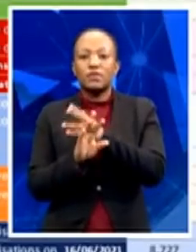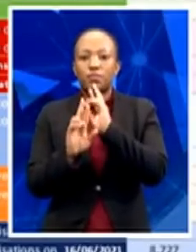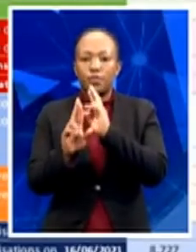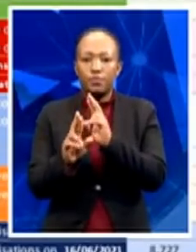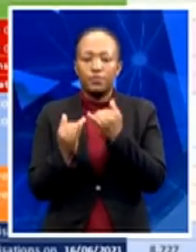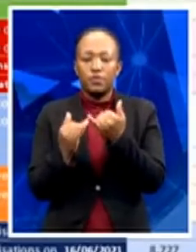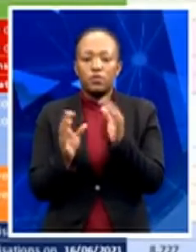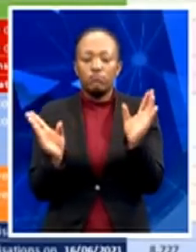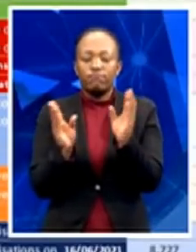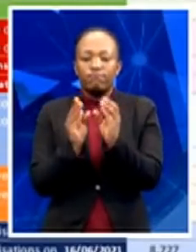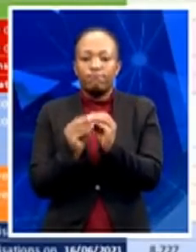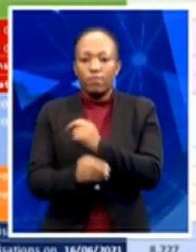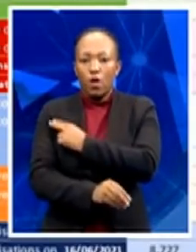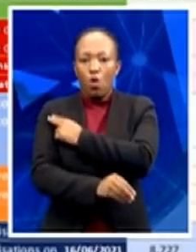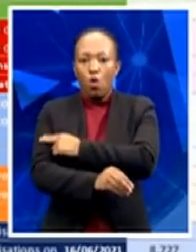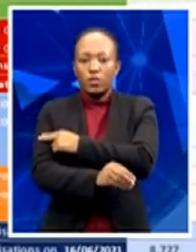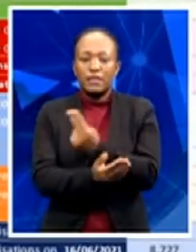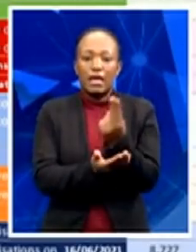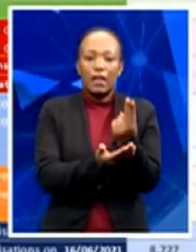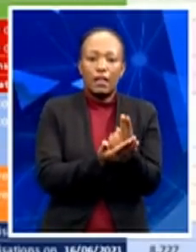private sector hospitals is now at